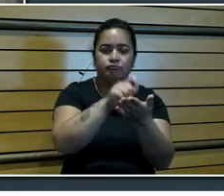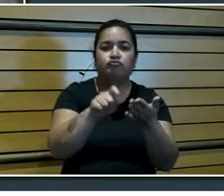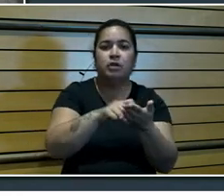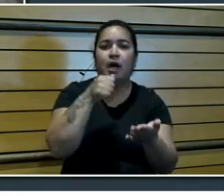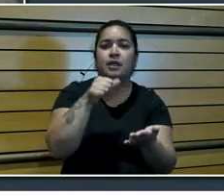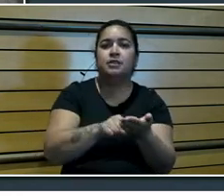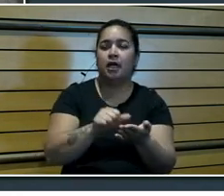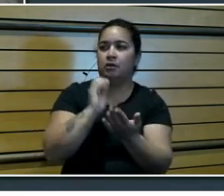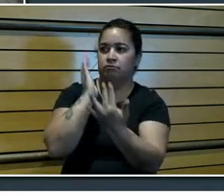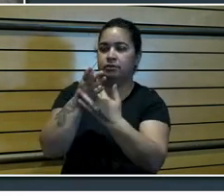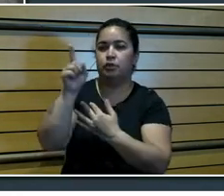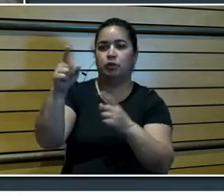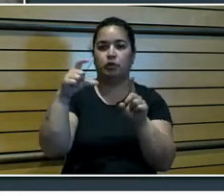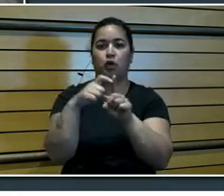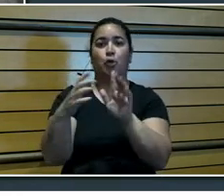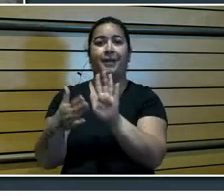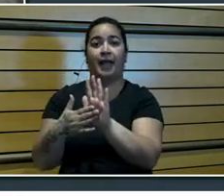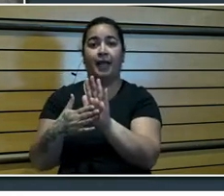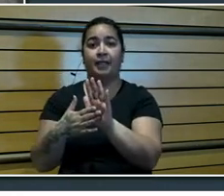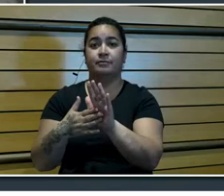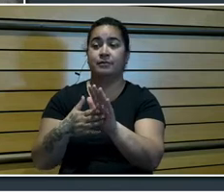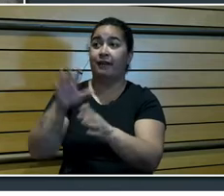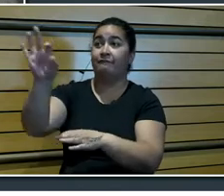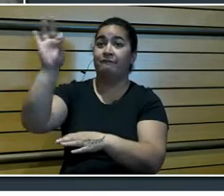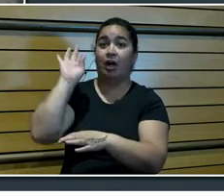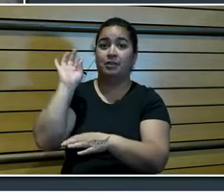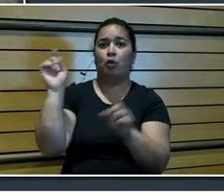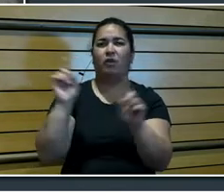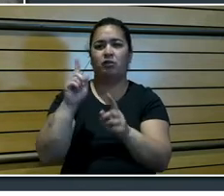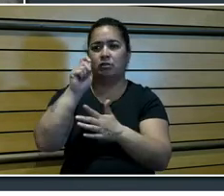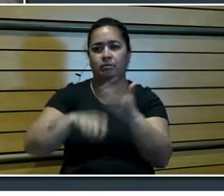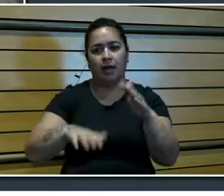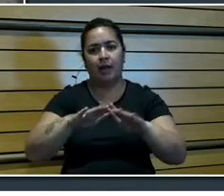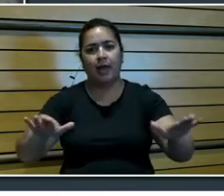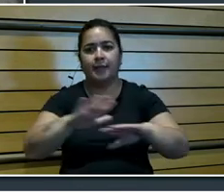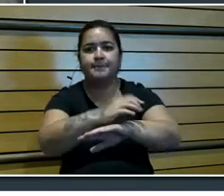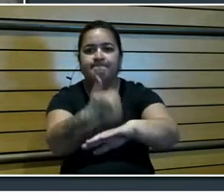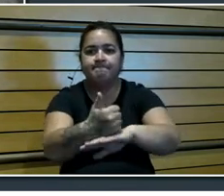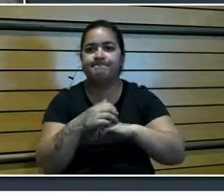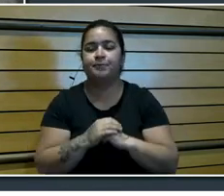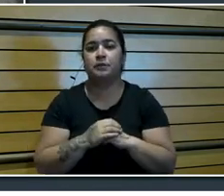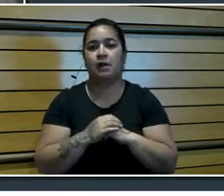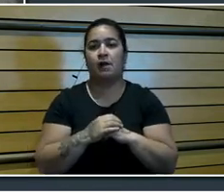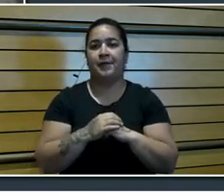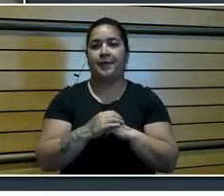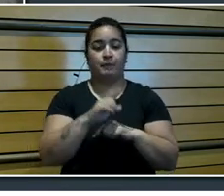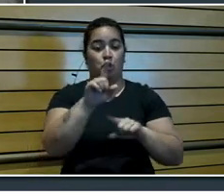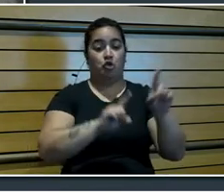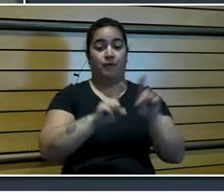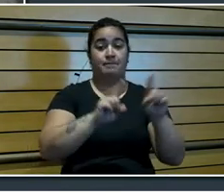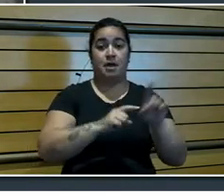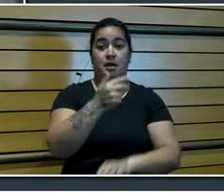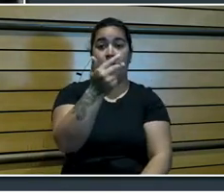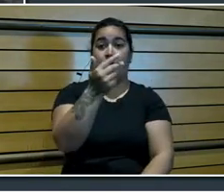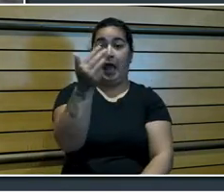MacLean, inviting him here to purchase land to establish a settlement. In November